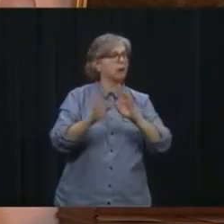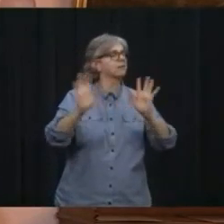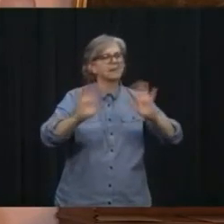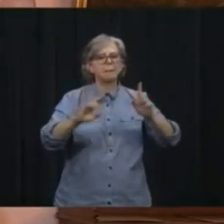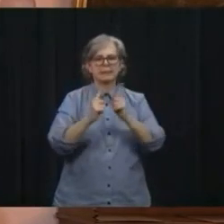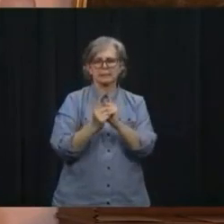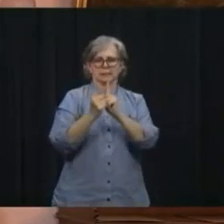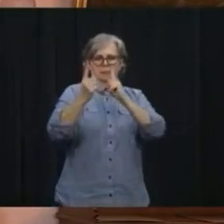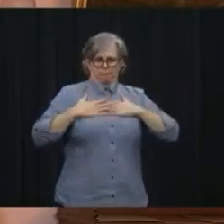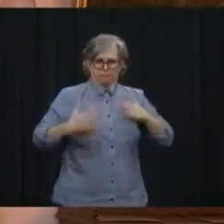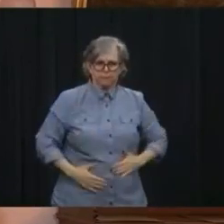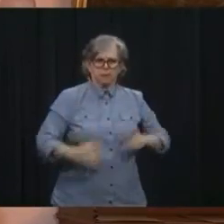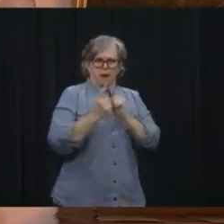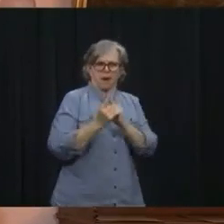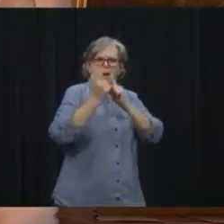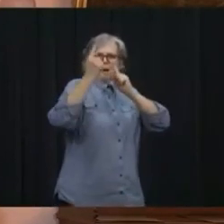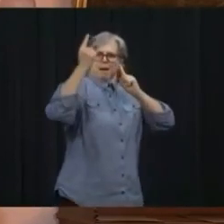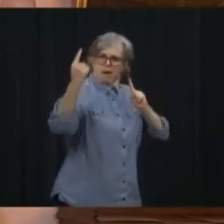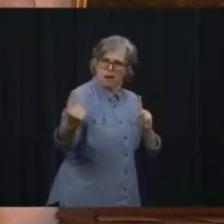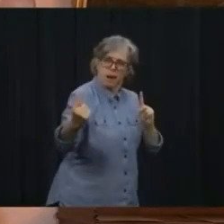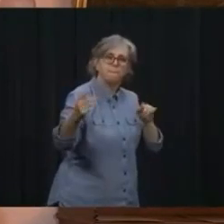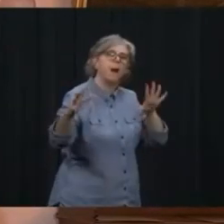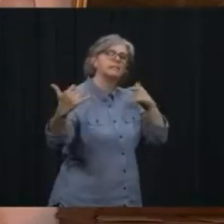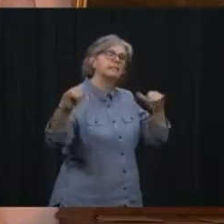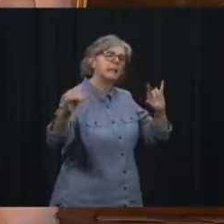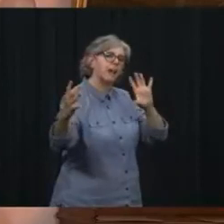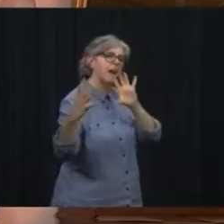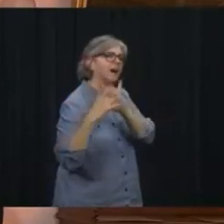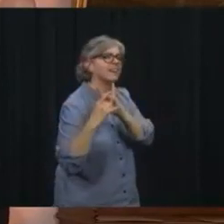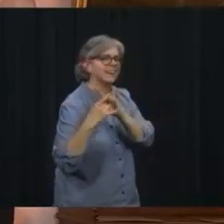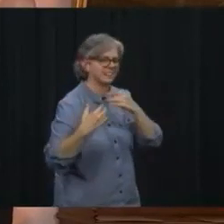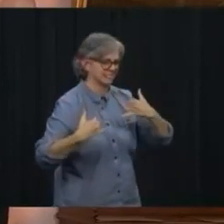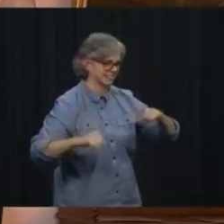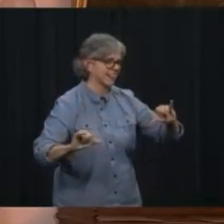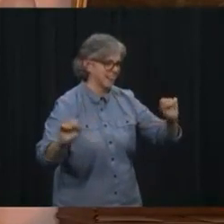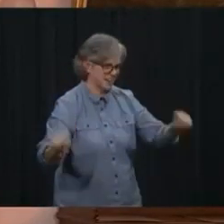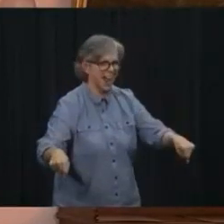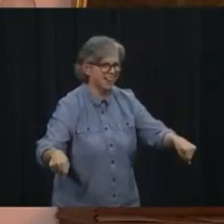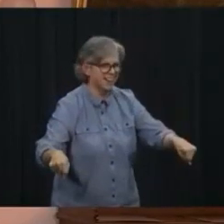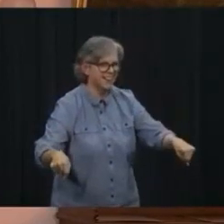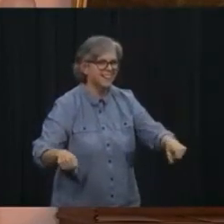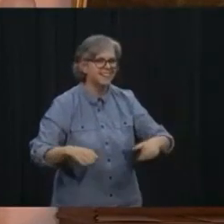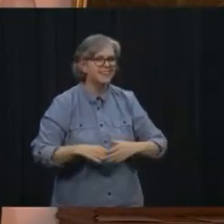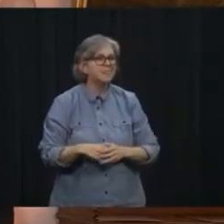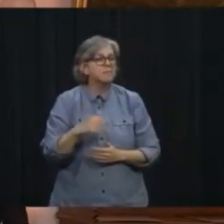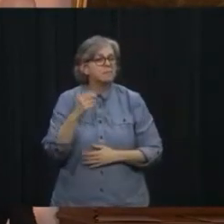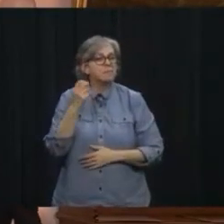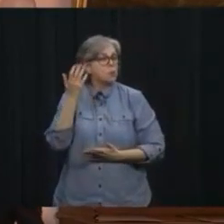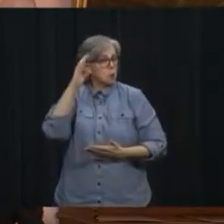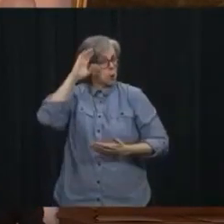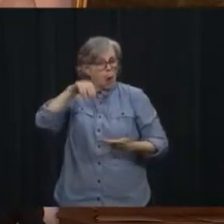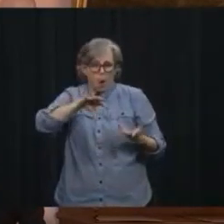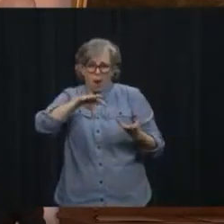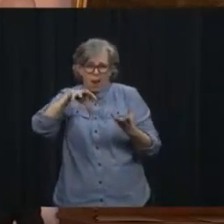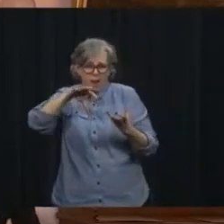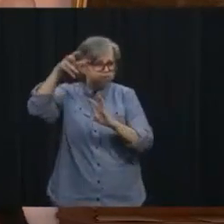your appointments. We want you to get the care that you need for those issues and stay connected to your services and appointments.